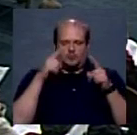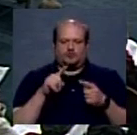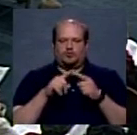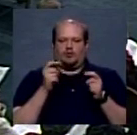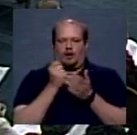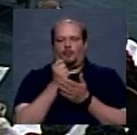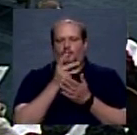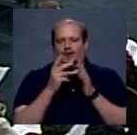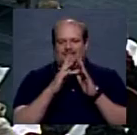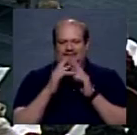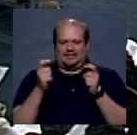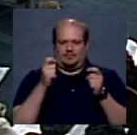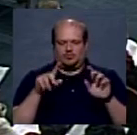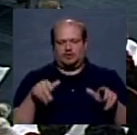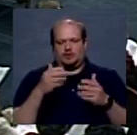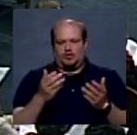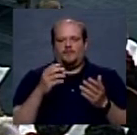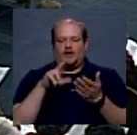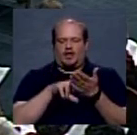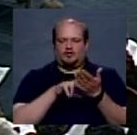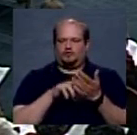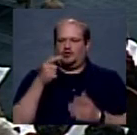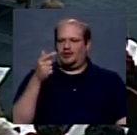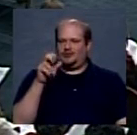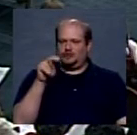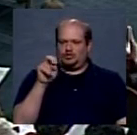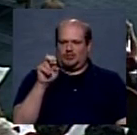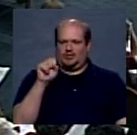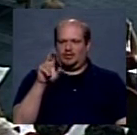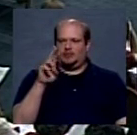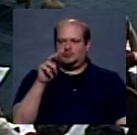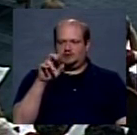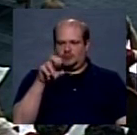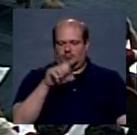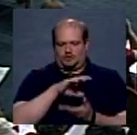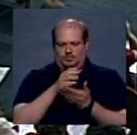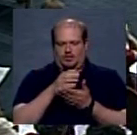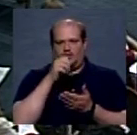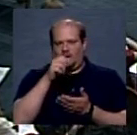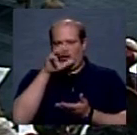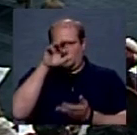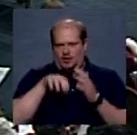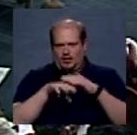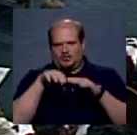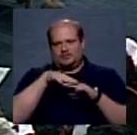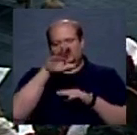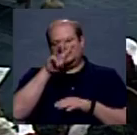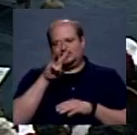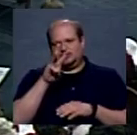manager to award a contract to Gene Summers Construction Incorporated in an amount not to exceed